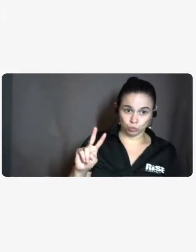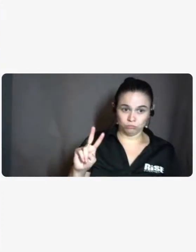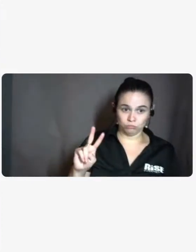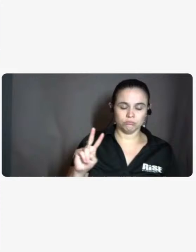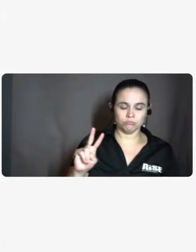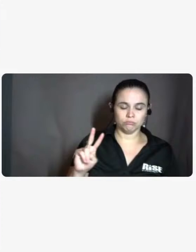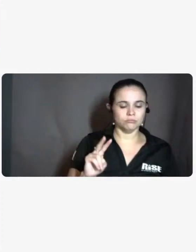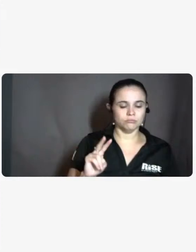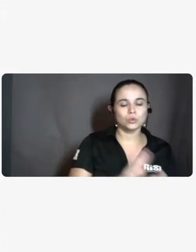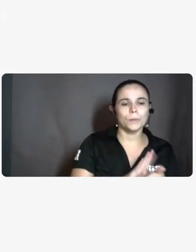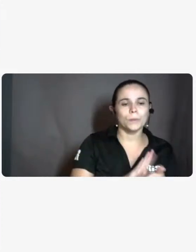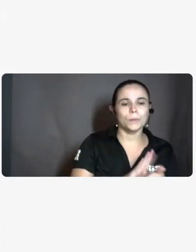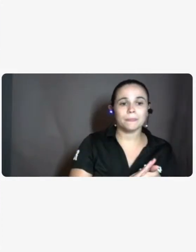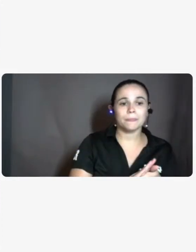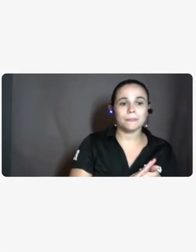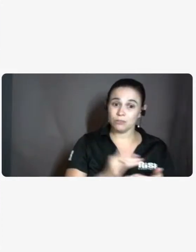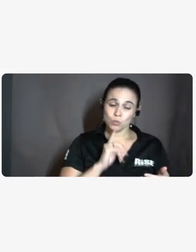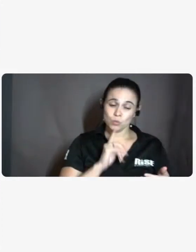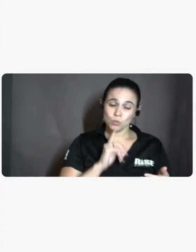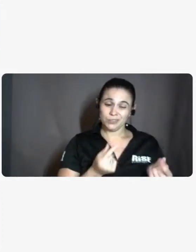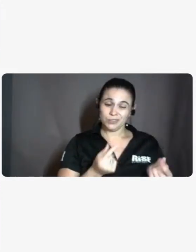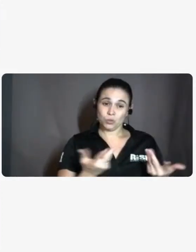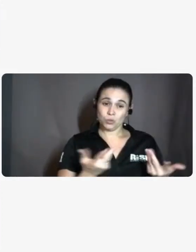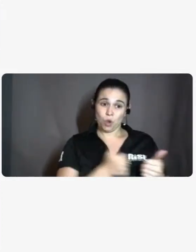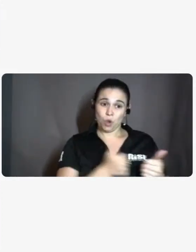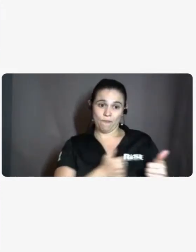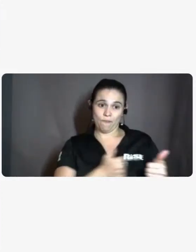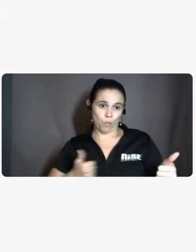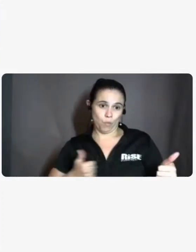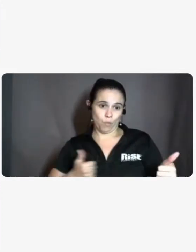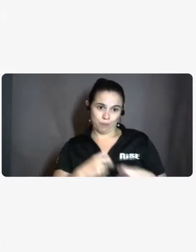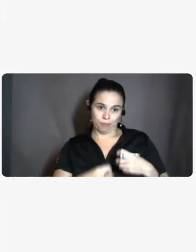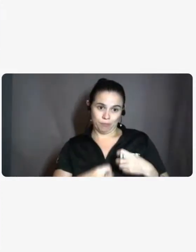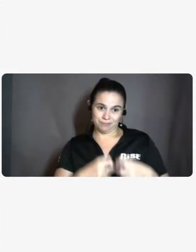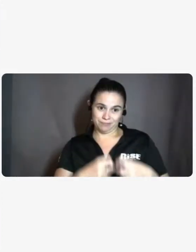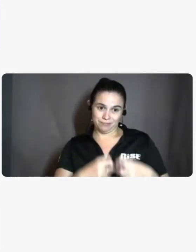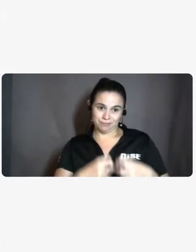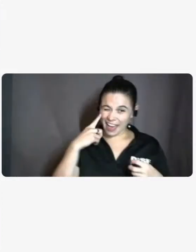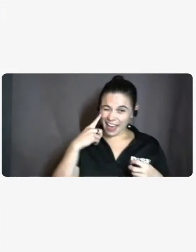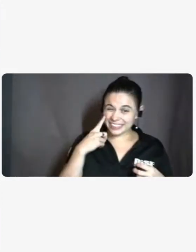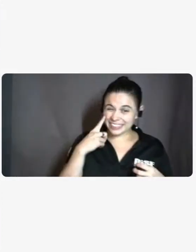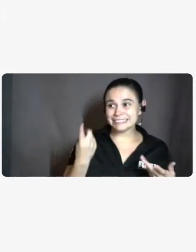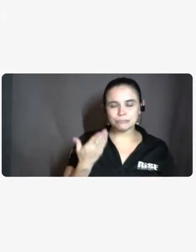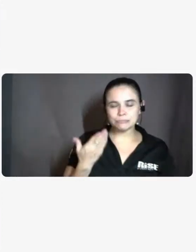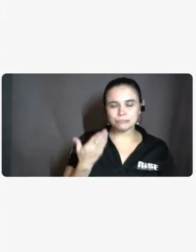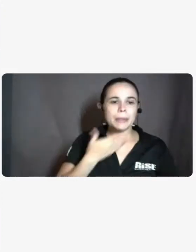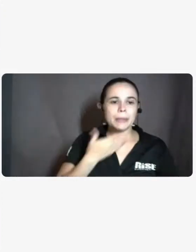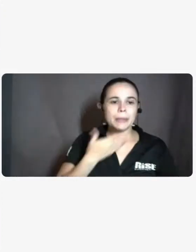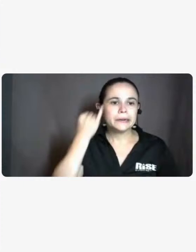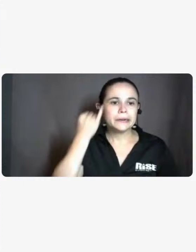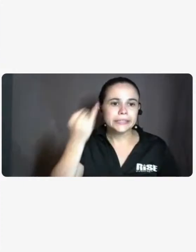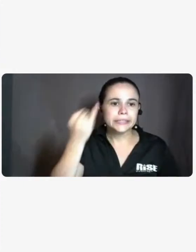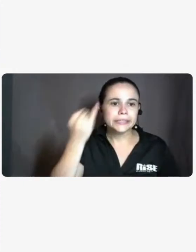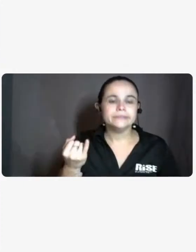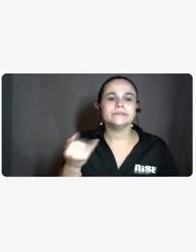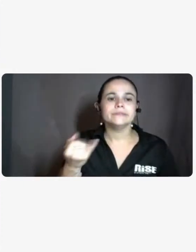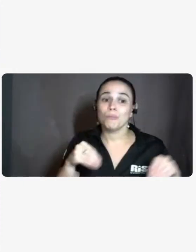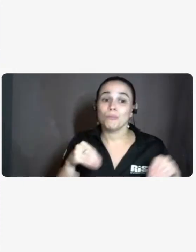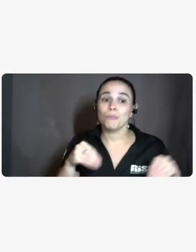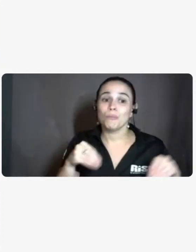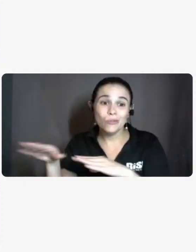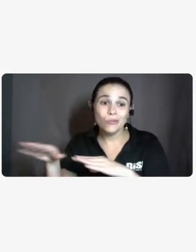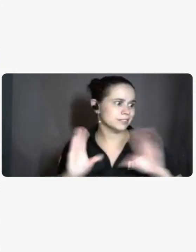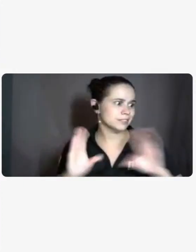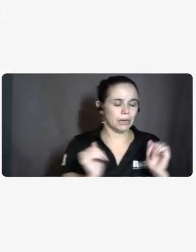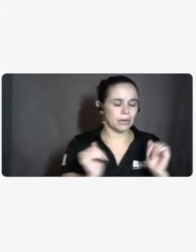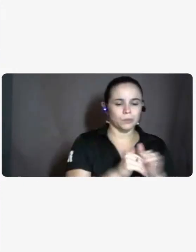stay there and fight and duke it out with all of the warehouse development that is going to go there and elsewhere nearby, we have the ability